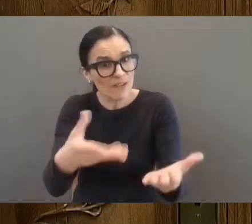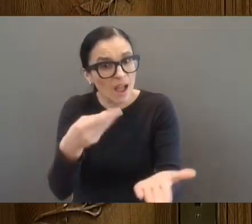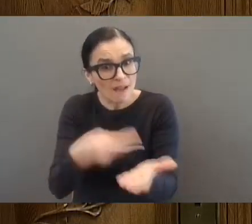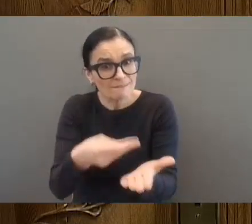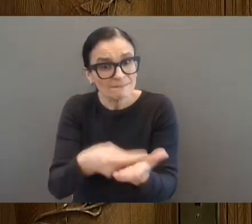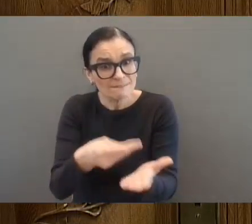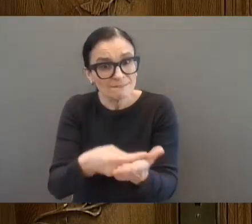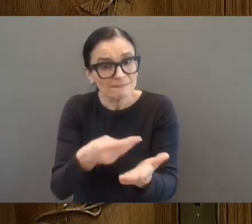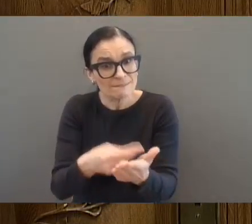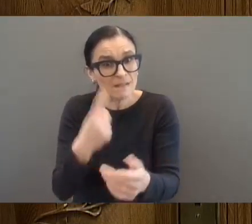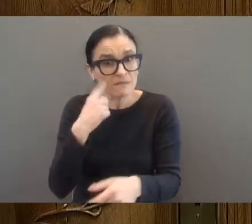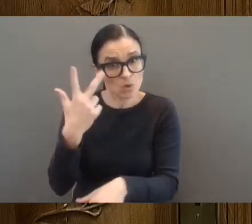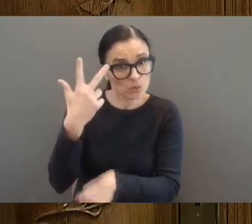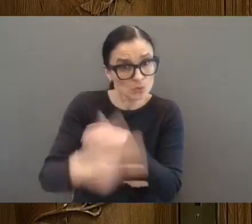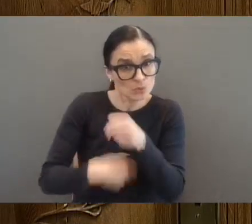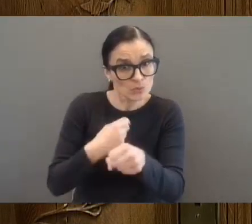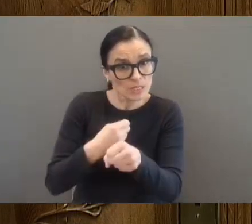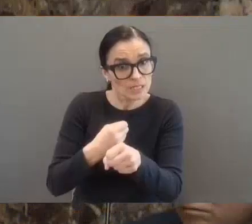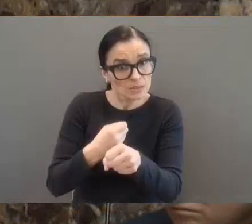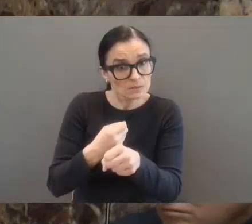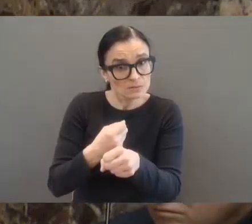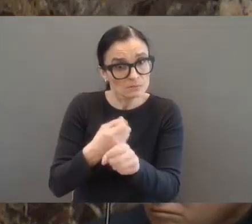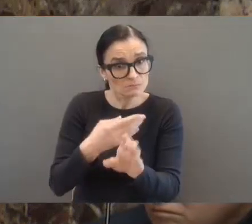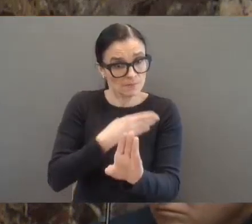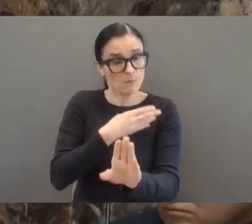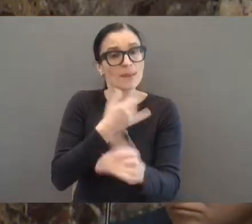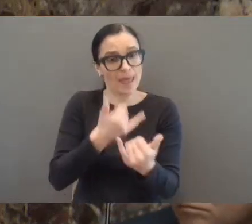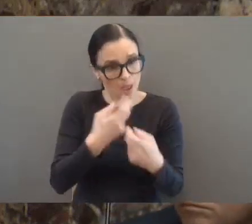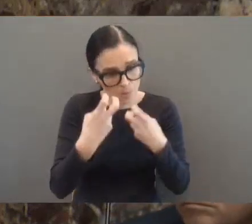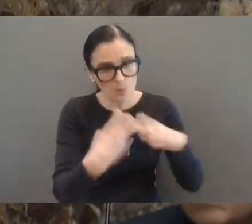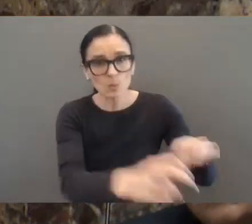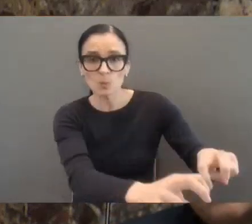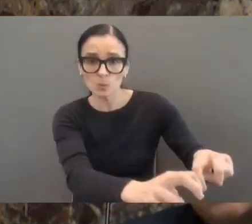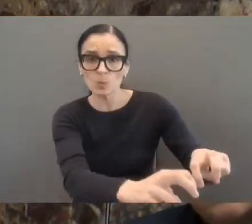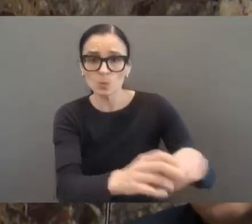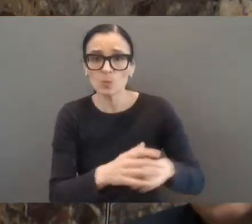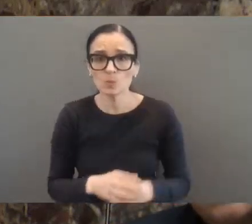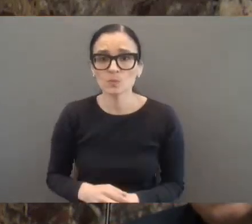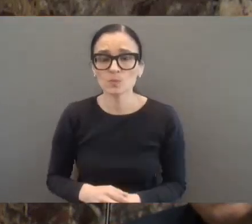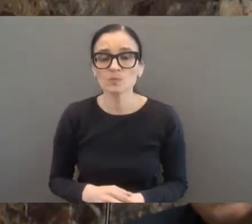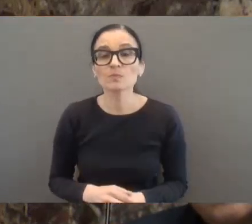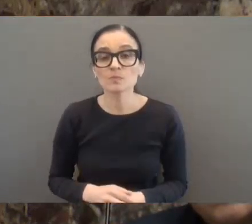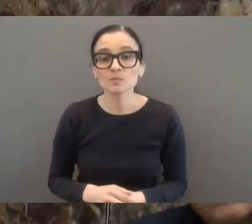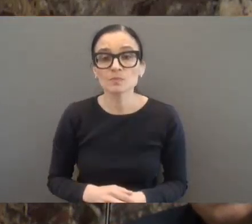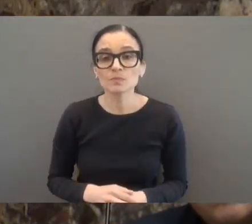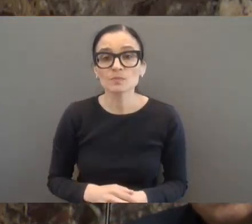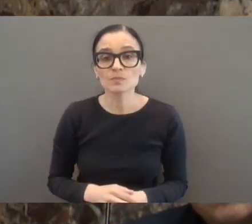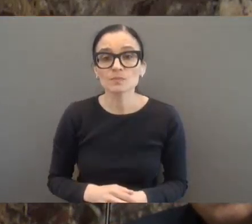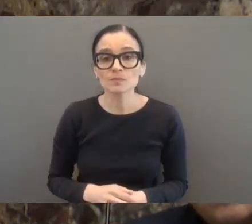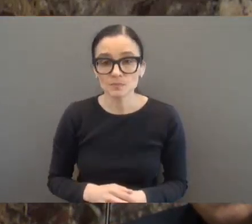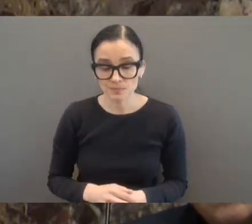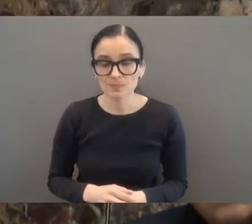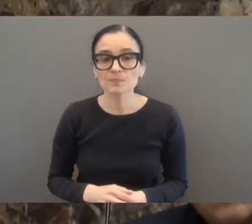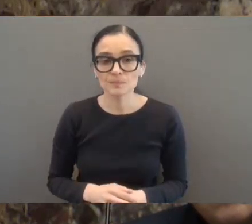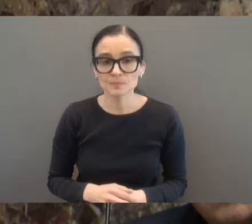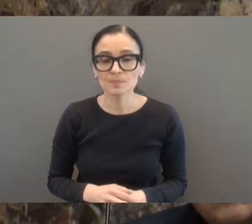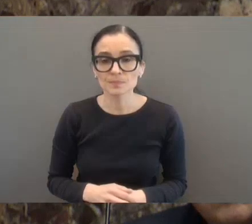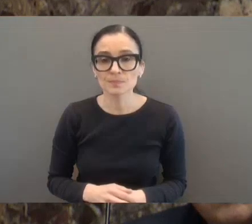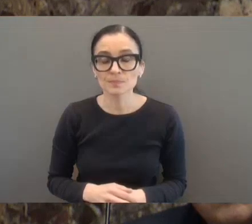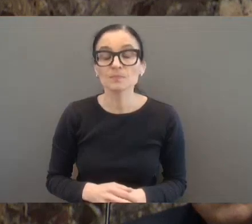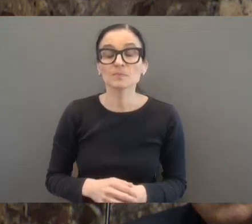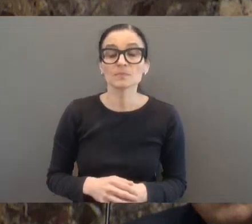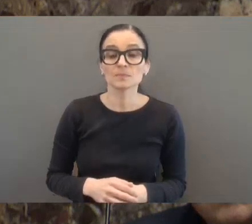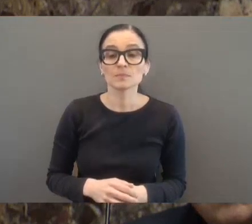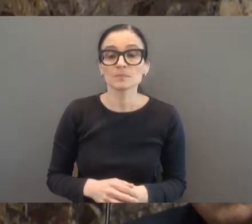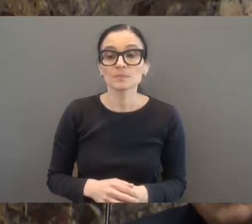Members, supplemental? These 10 municipalities are currently finishing their 2025 budgets